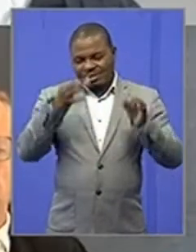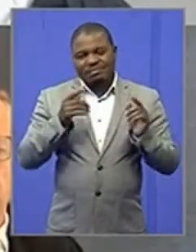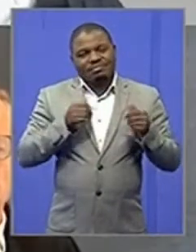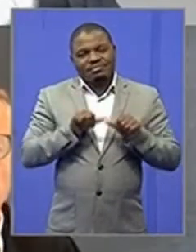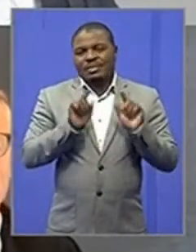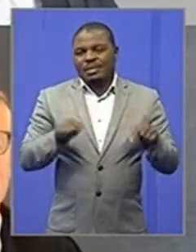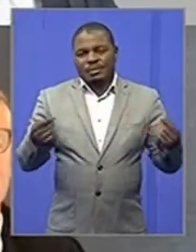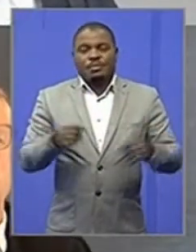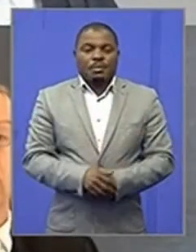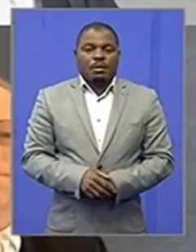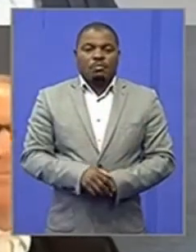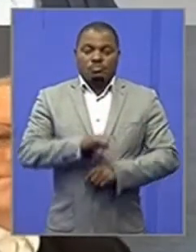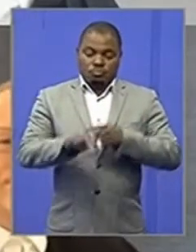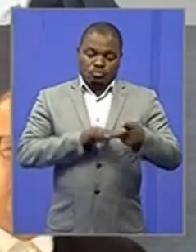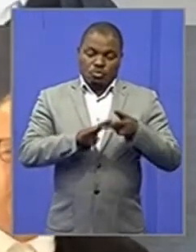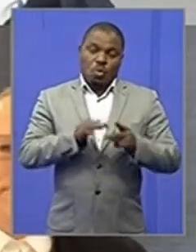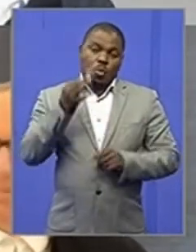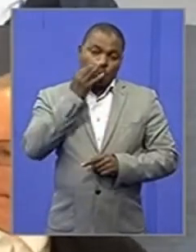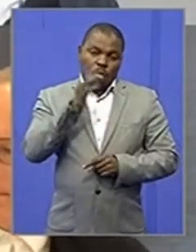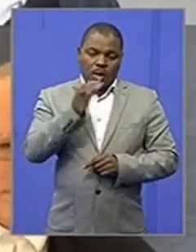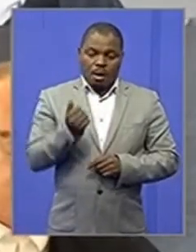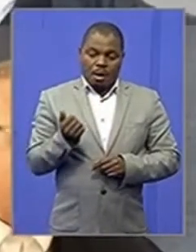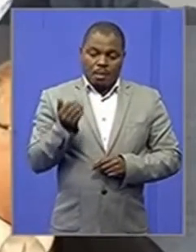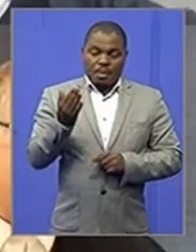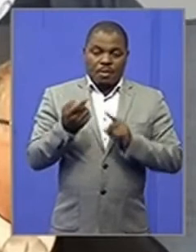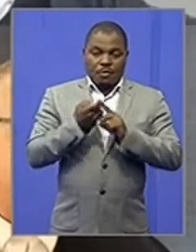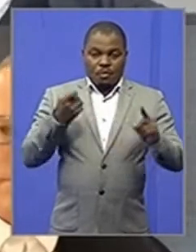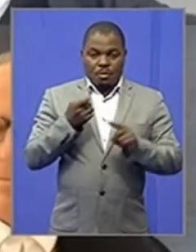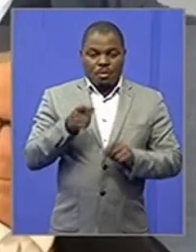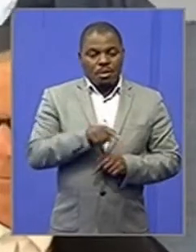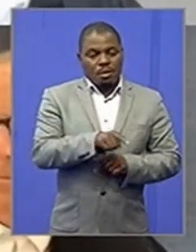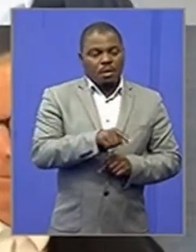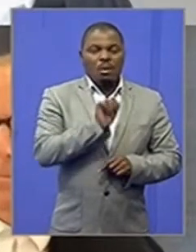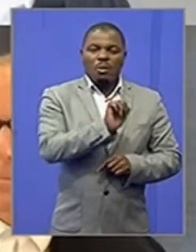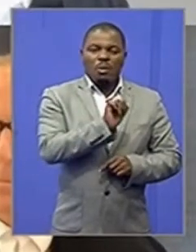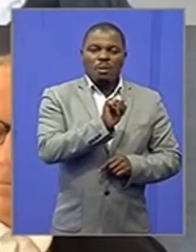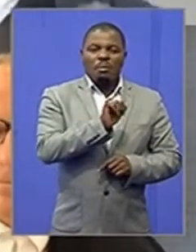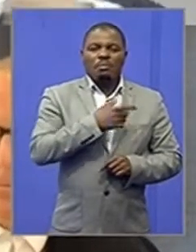semolao. Tsweletsa gape ka gore lekwalo kopo le le dirilweng ke setlhopha sa molao sa moporesidente wa